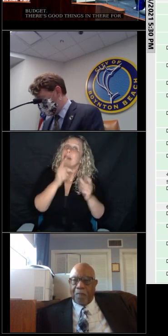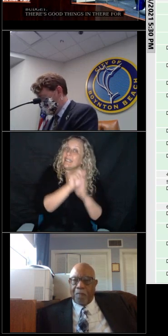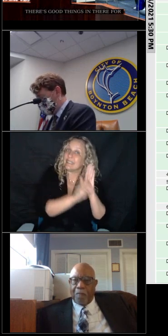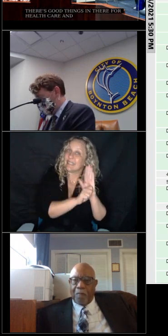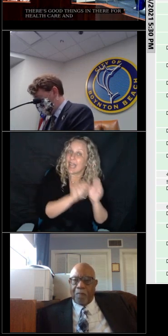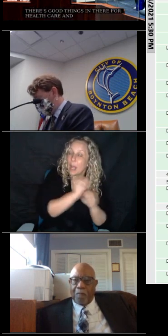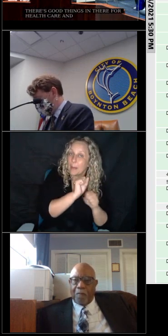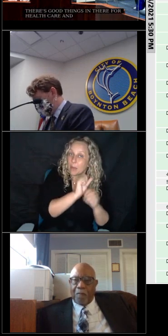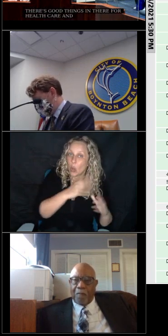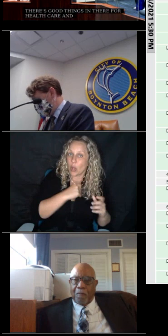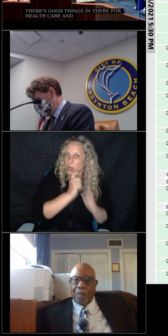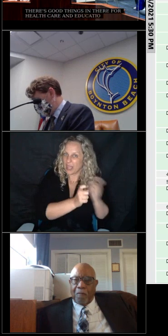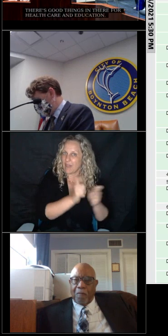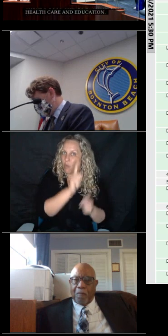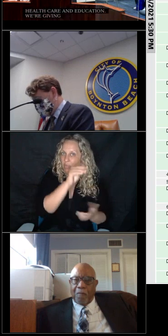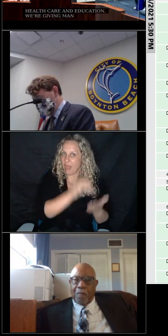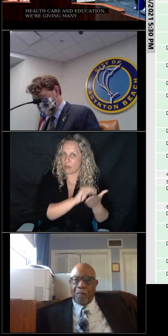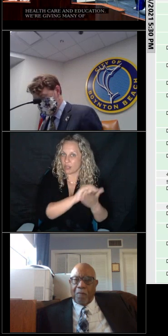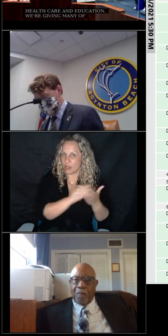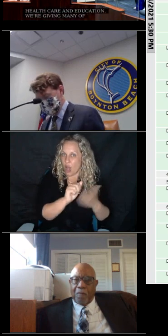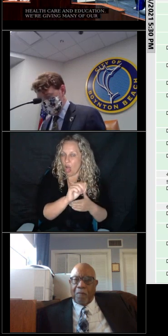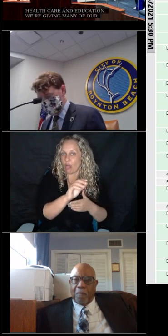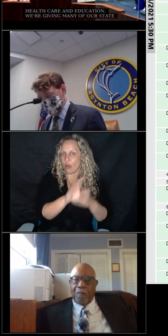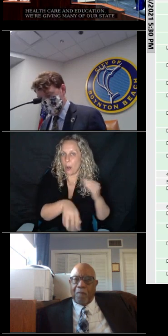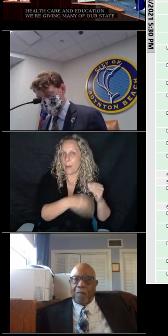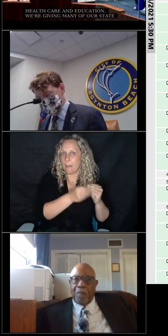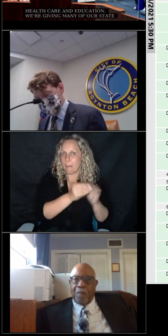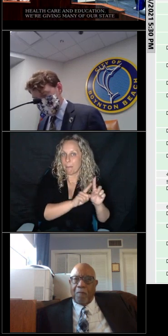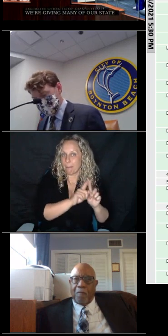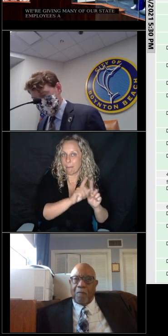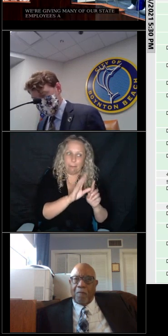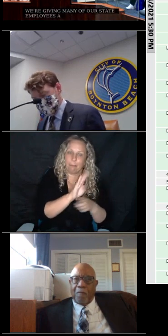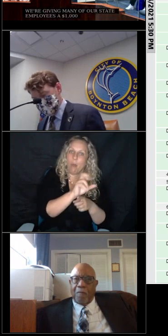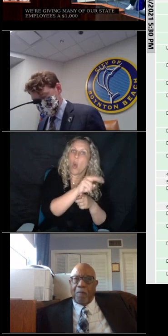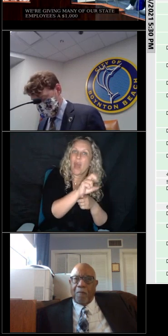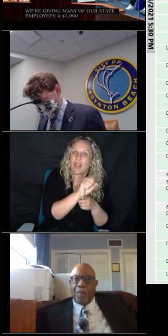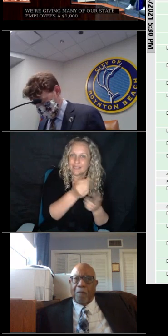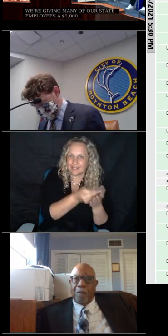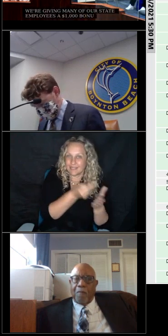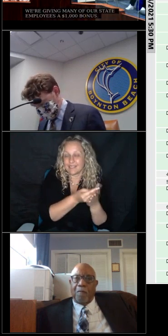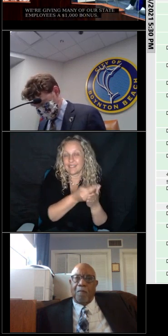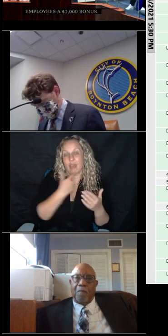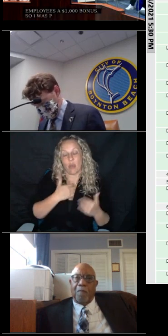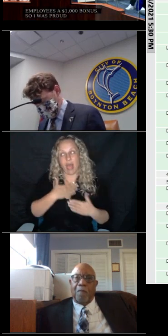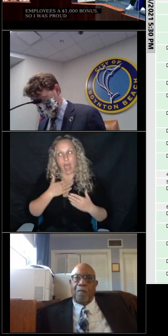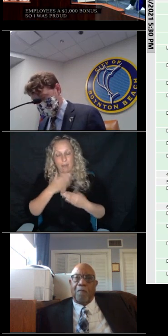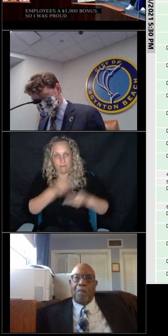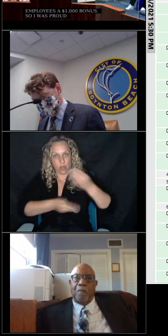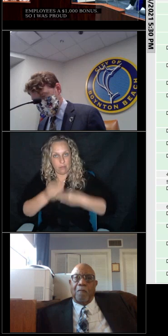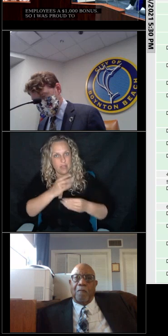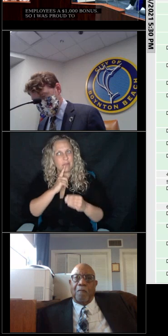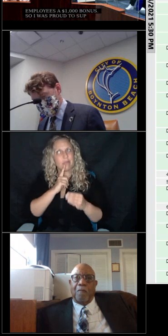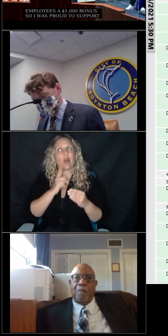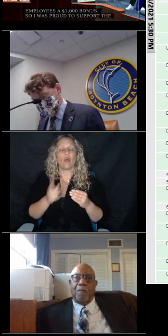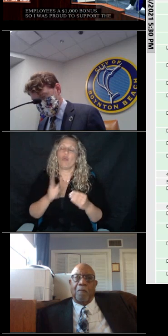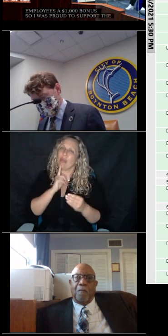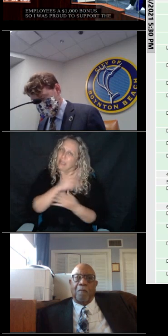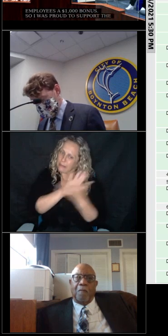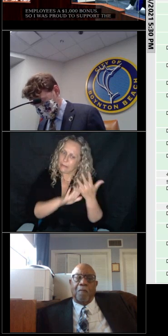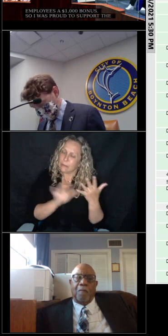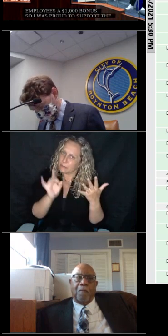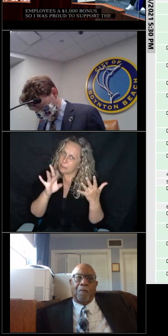$1,000 bonus. So I was proud to support the budget. But overall, it was a really tough year. There were some of